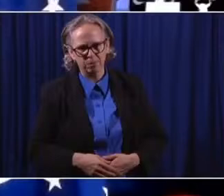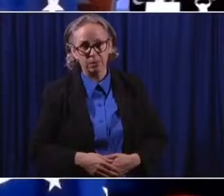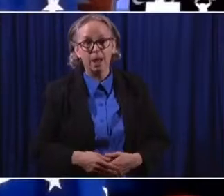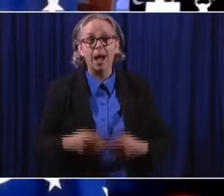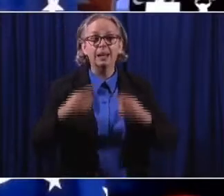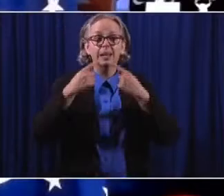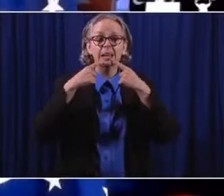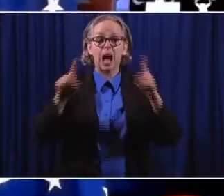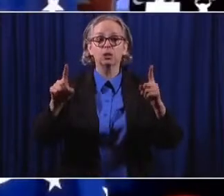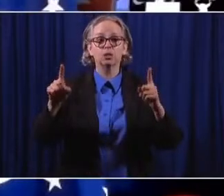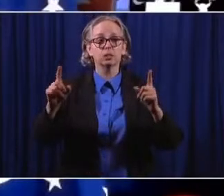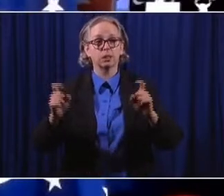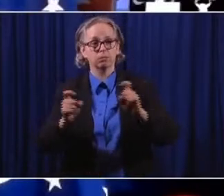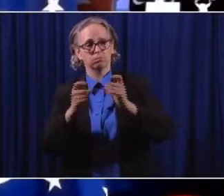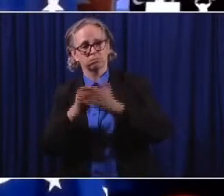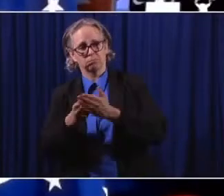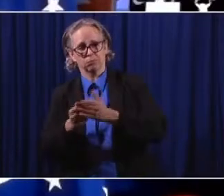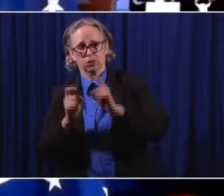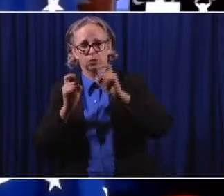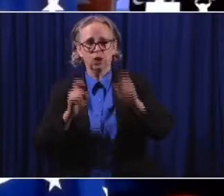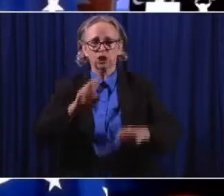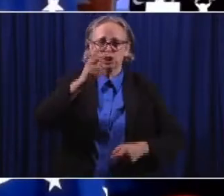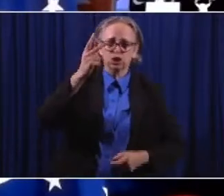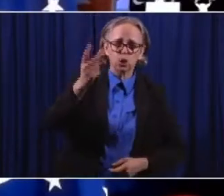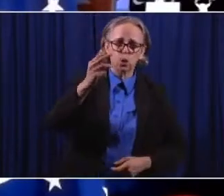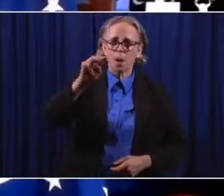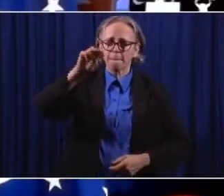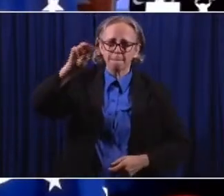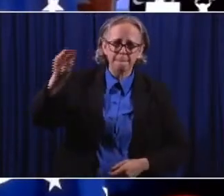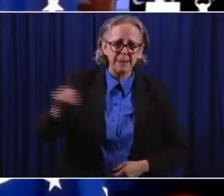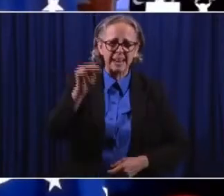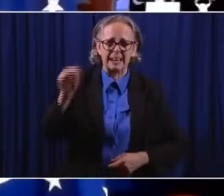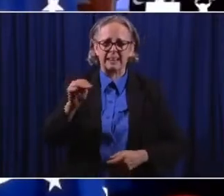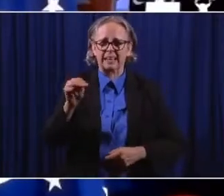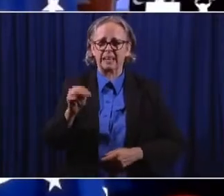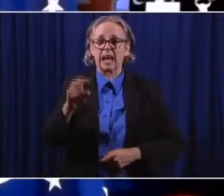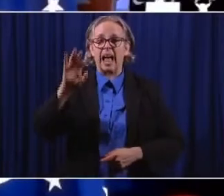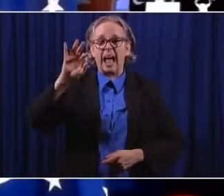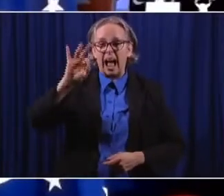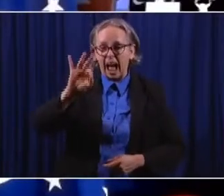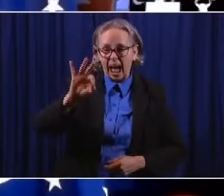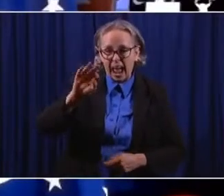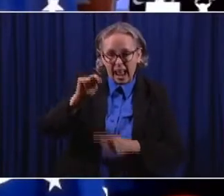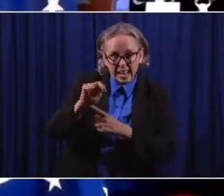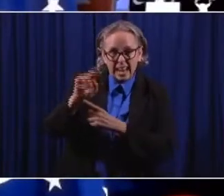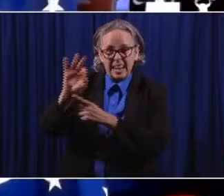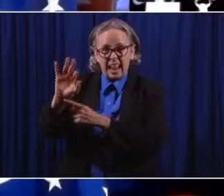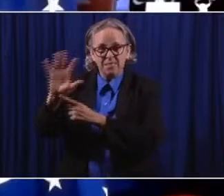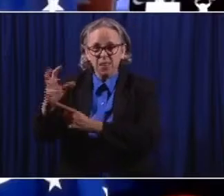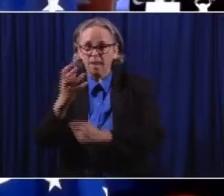2 million medical grade face masks to Ohio. This is part of their ongoing commitment